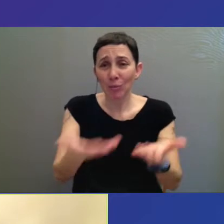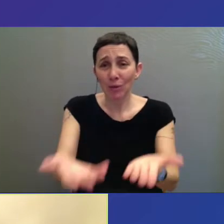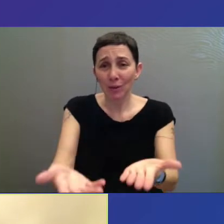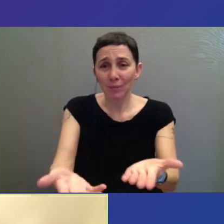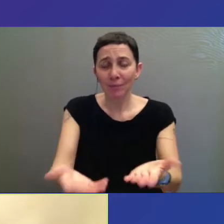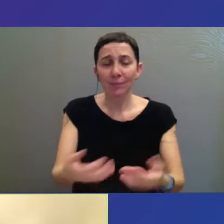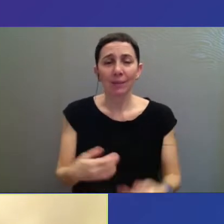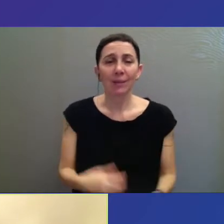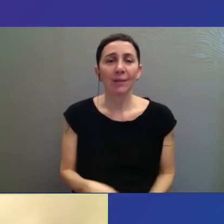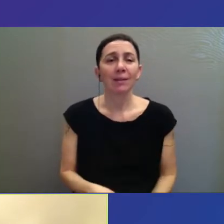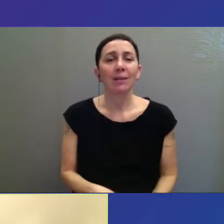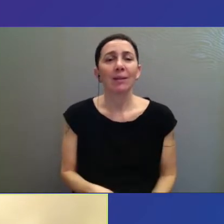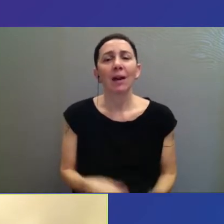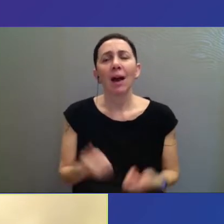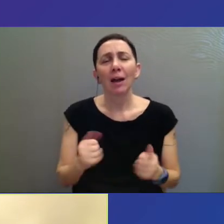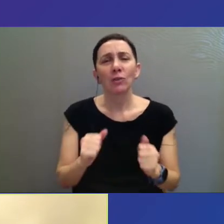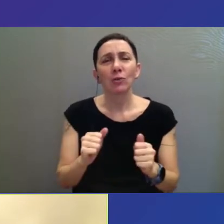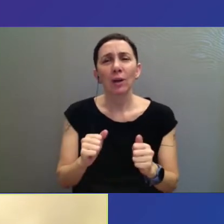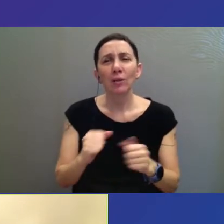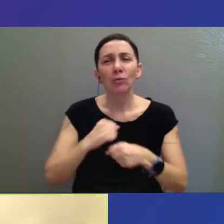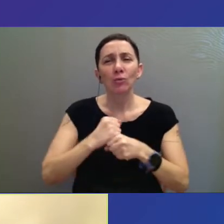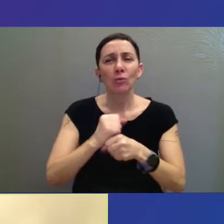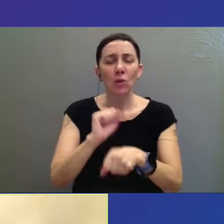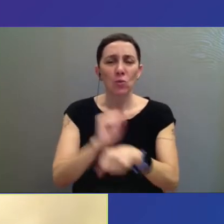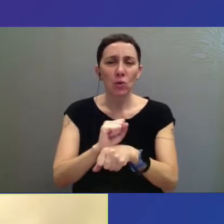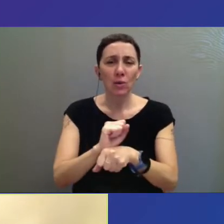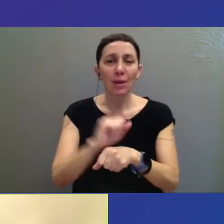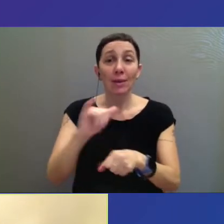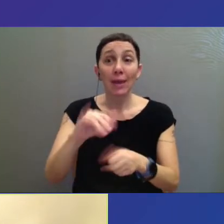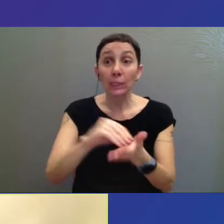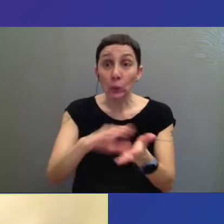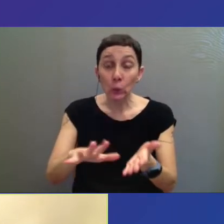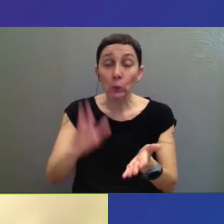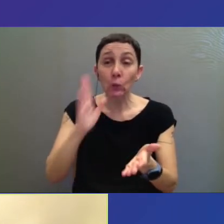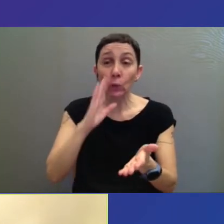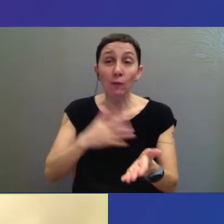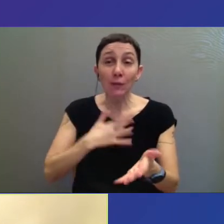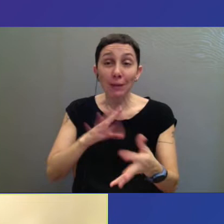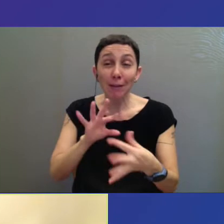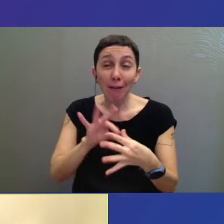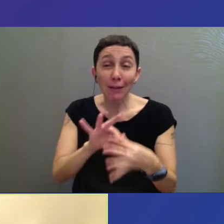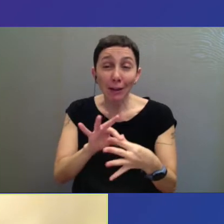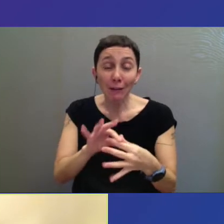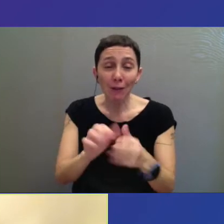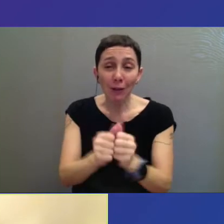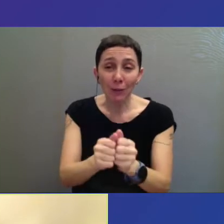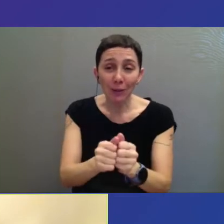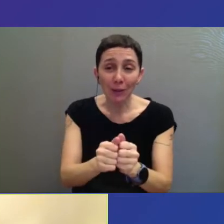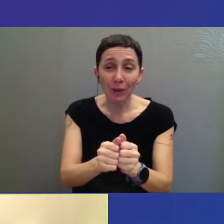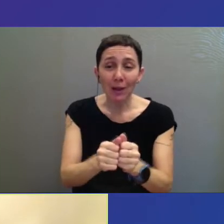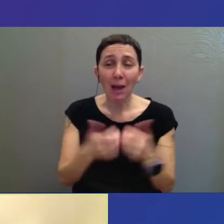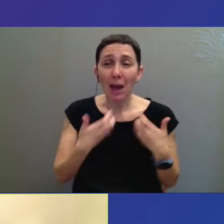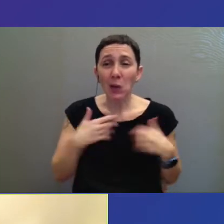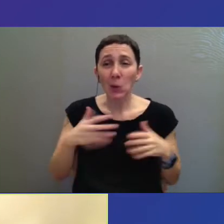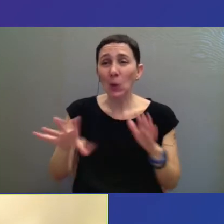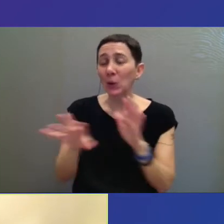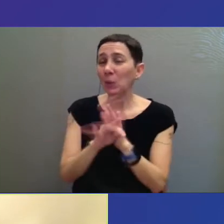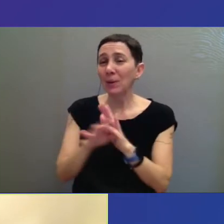for my students that they can identify with. I try not to pick topics that